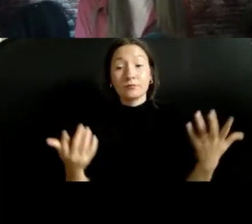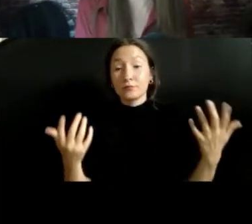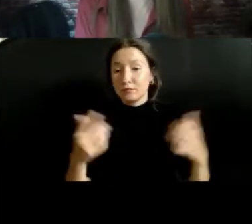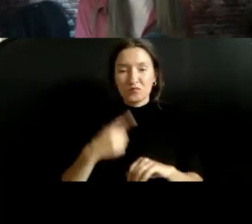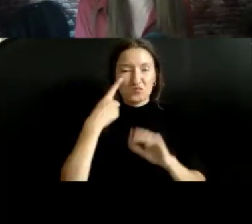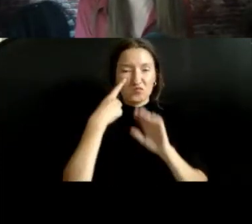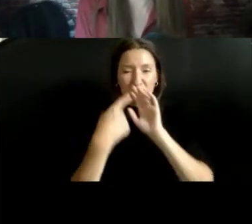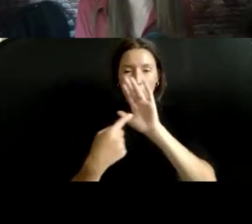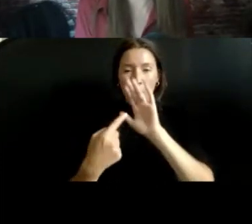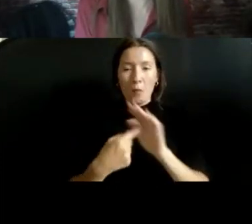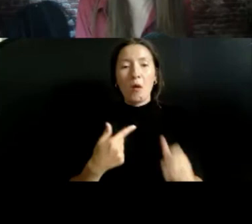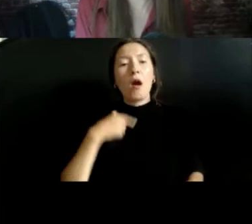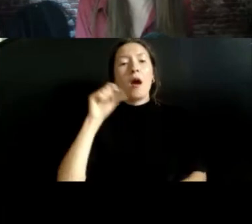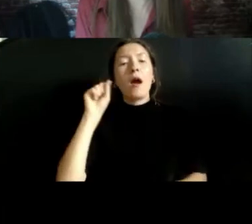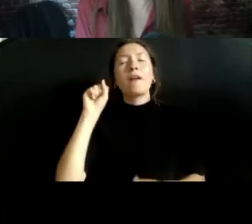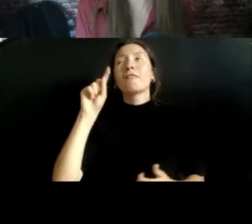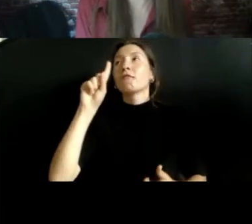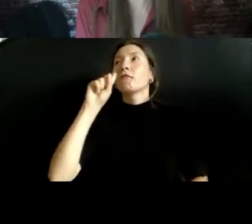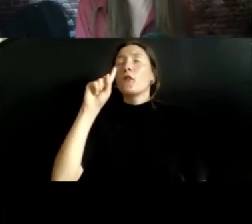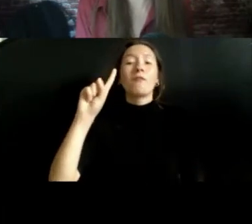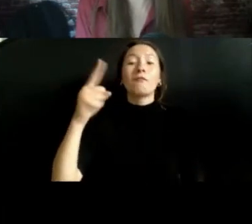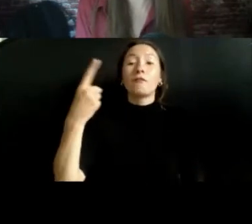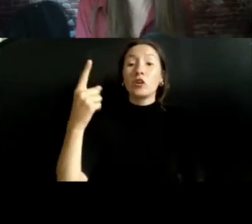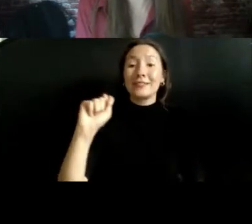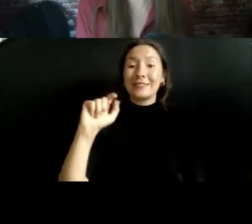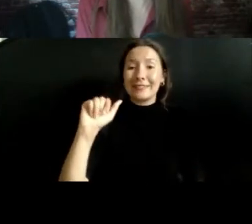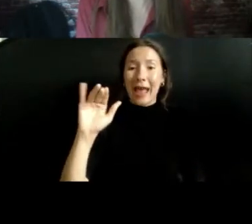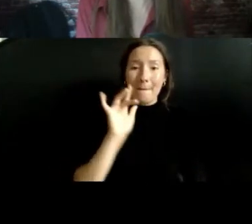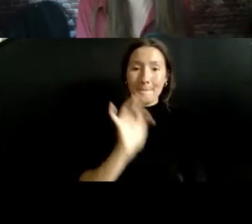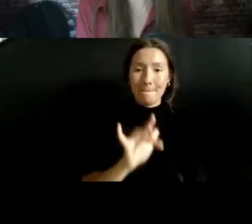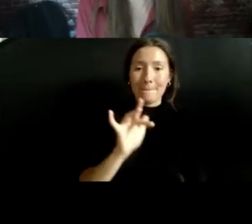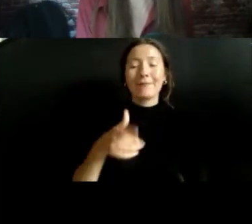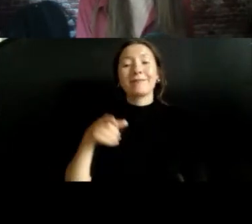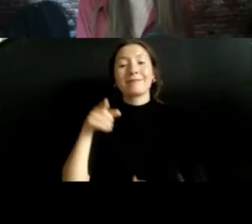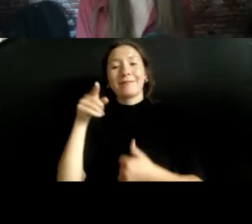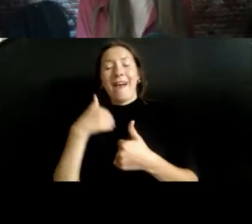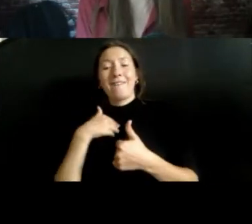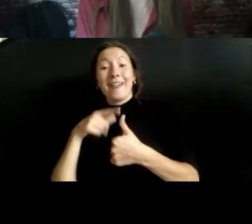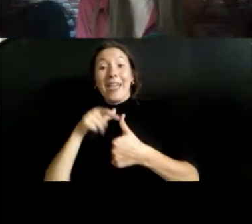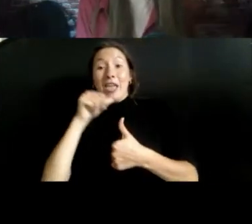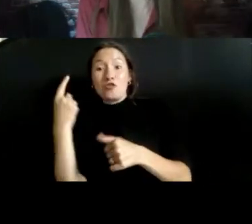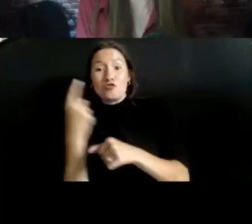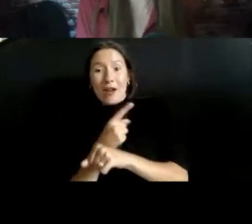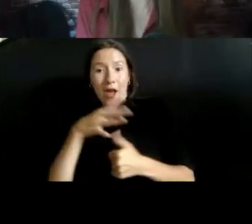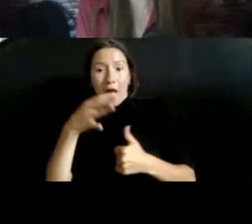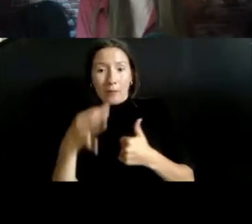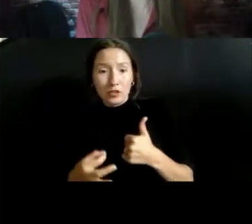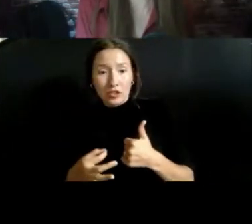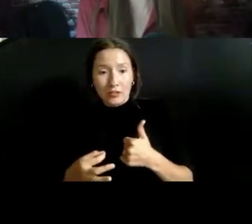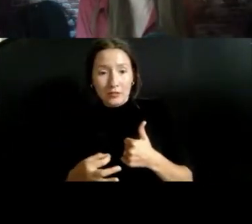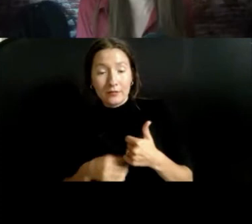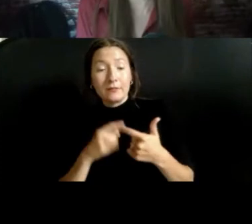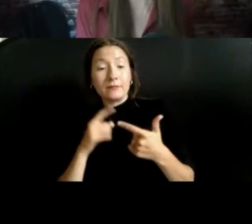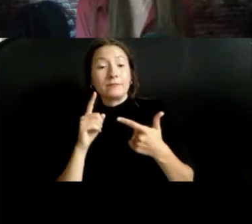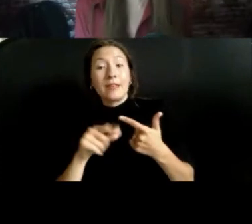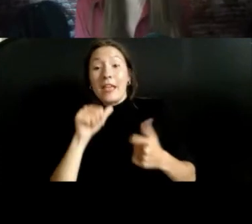here, and an incorrect option on a data tab. But then what I have to decide is,